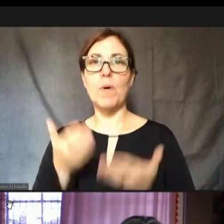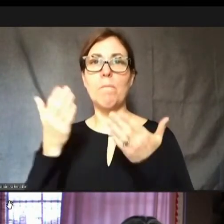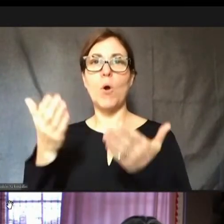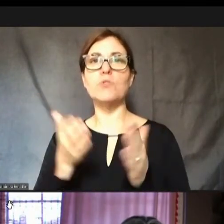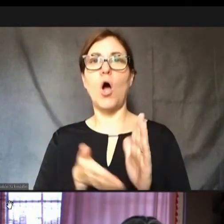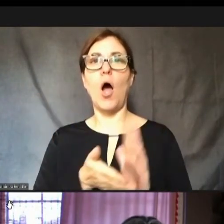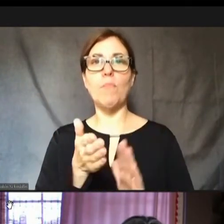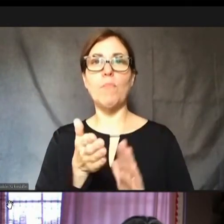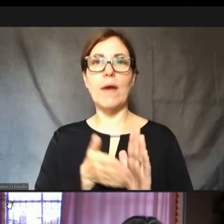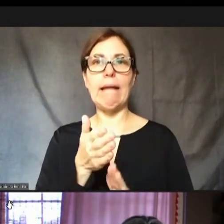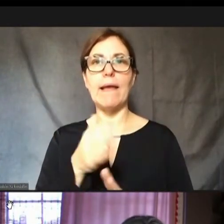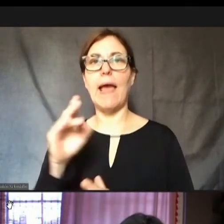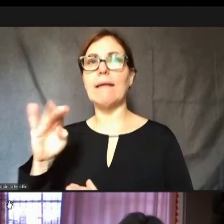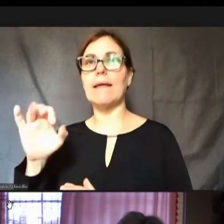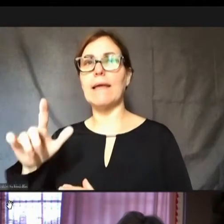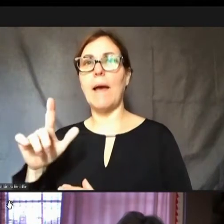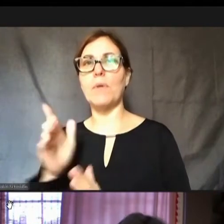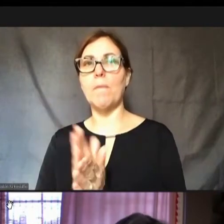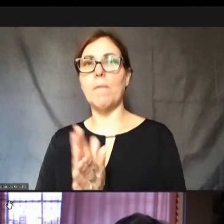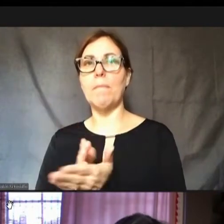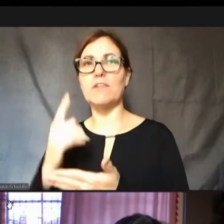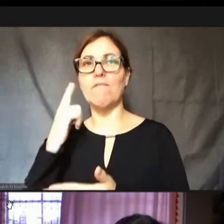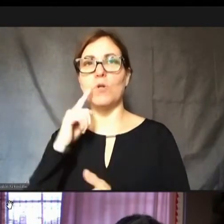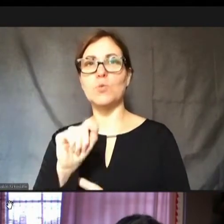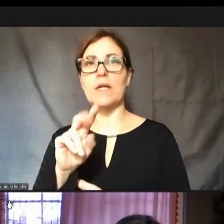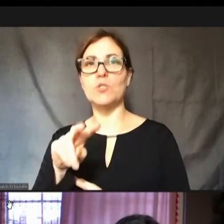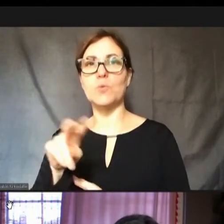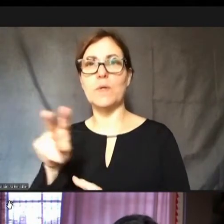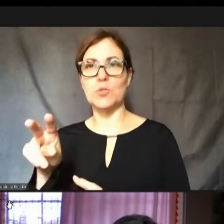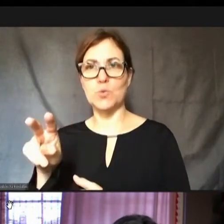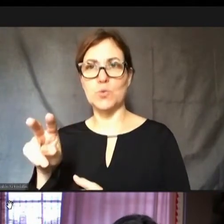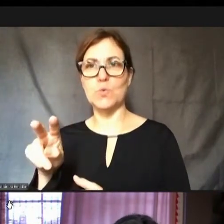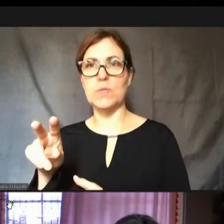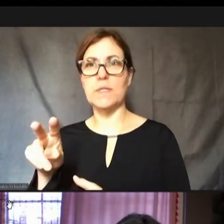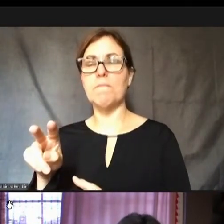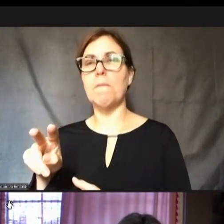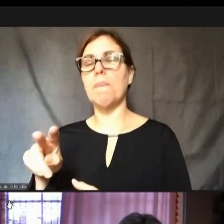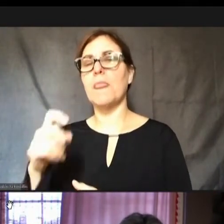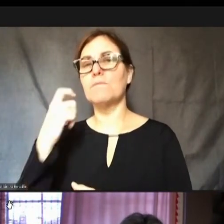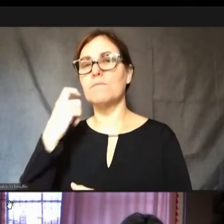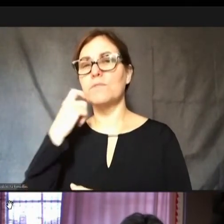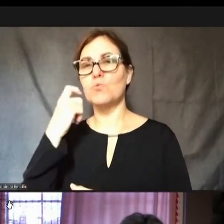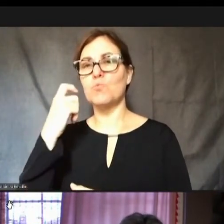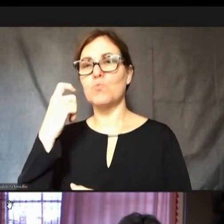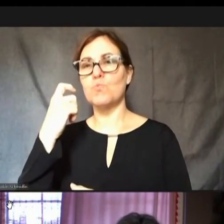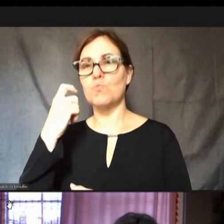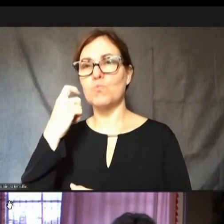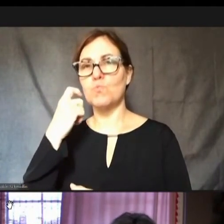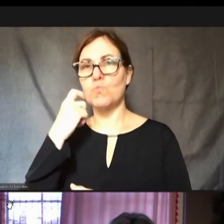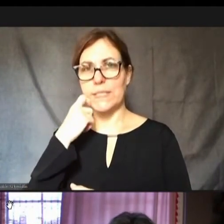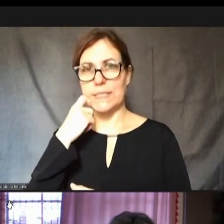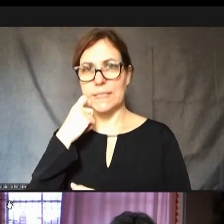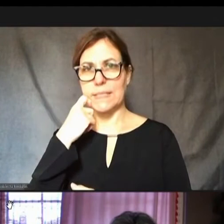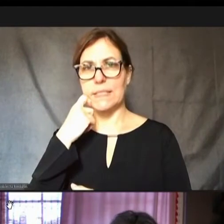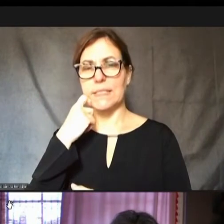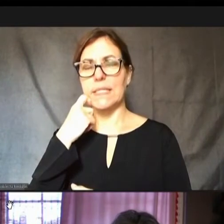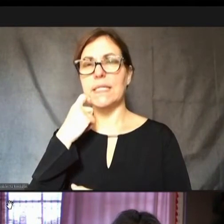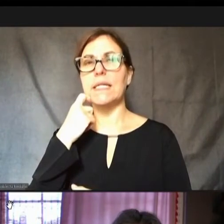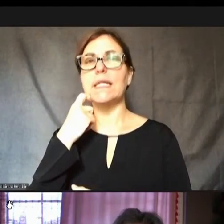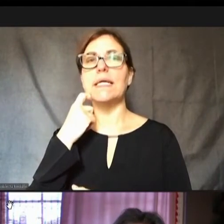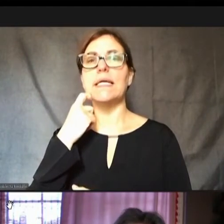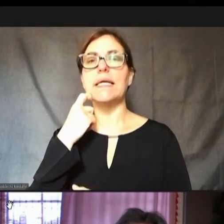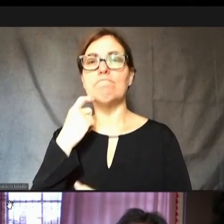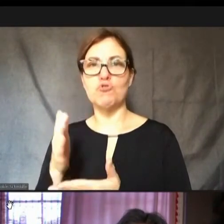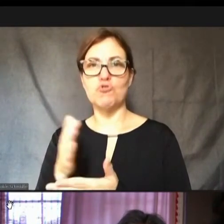budget for 2022. It was just recently shared with the ALCOSAN board. They will